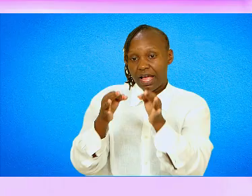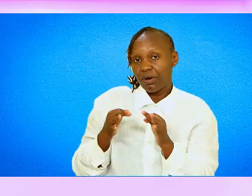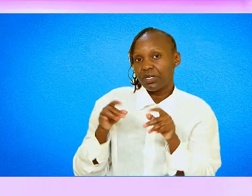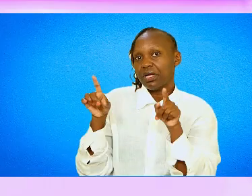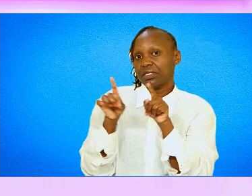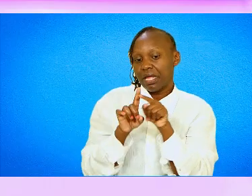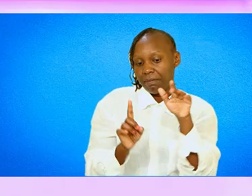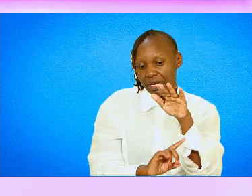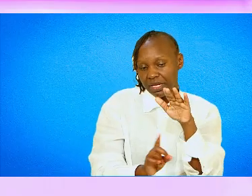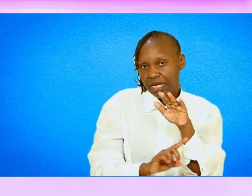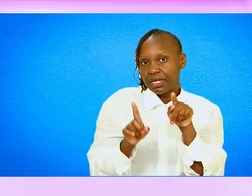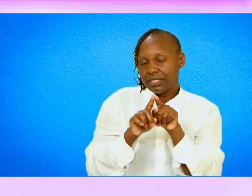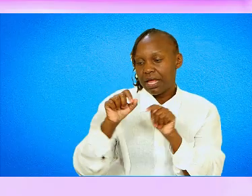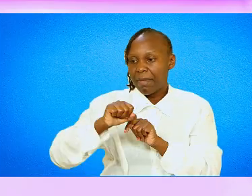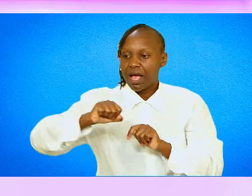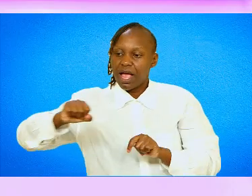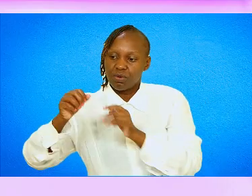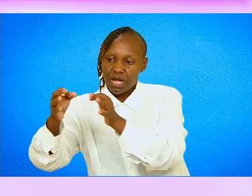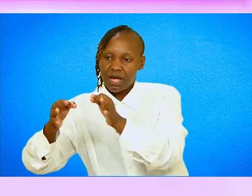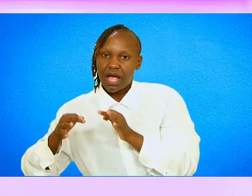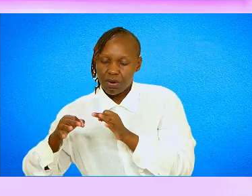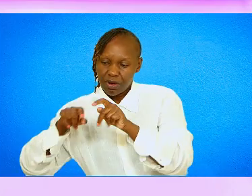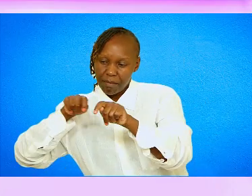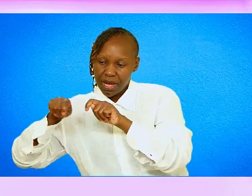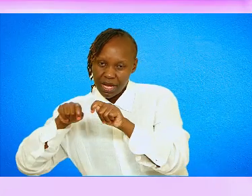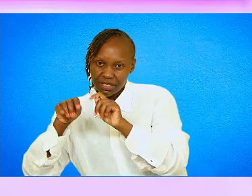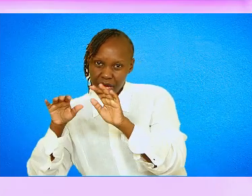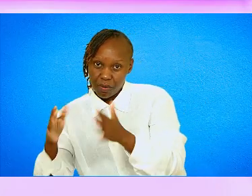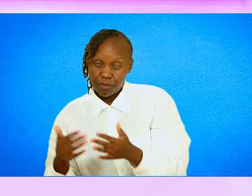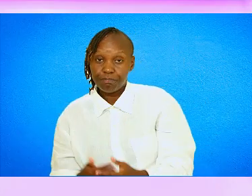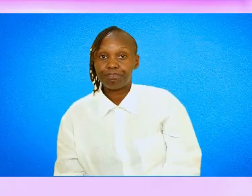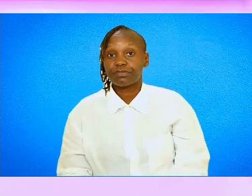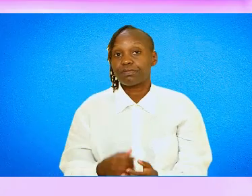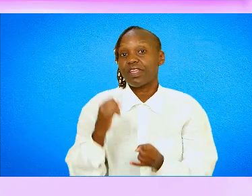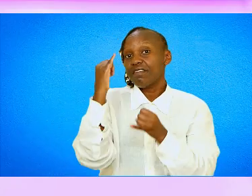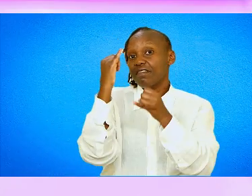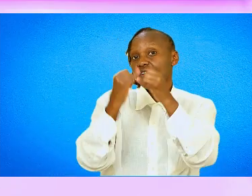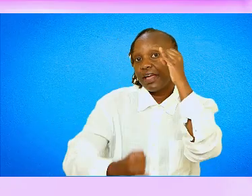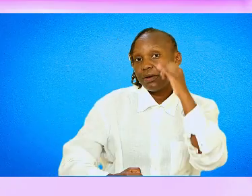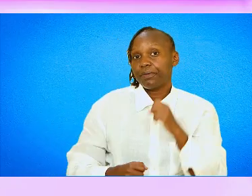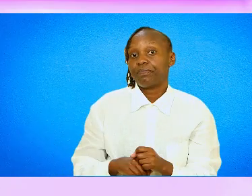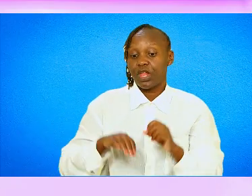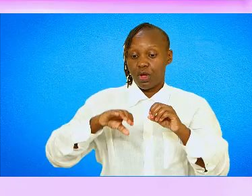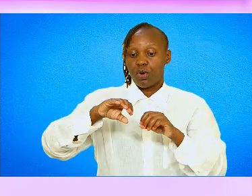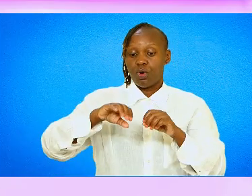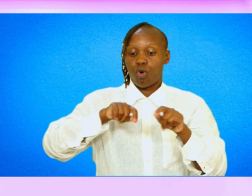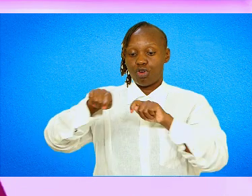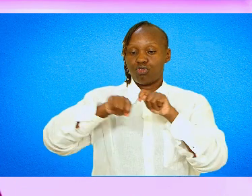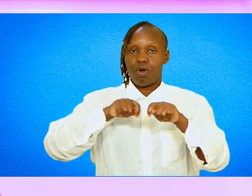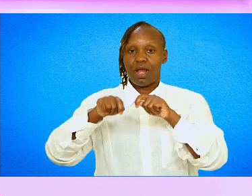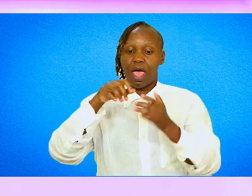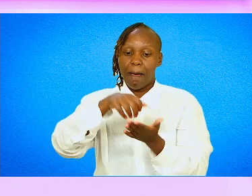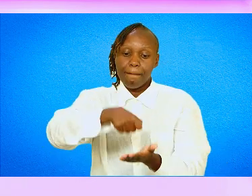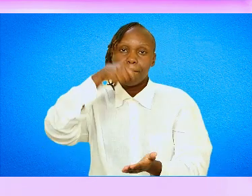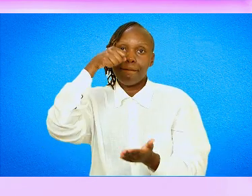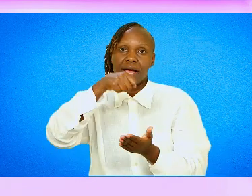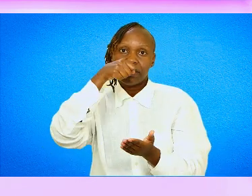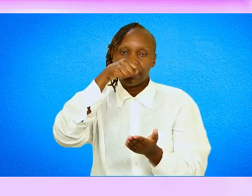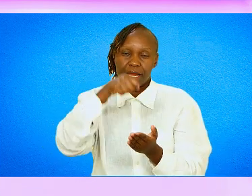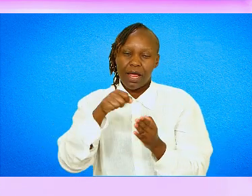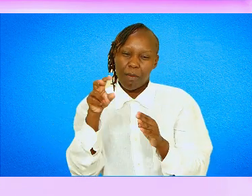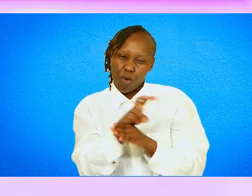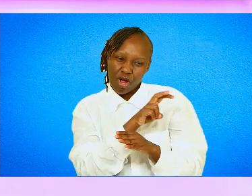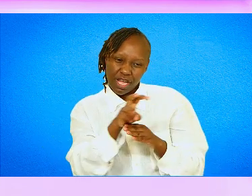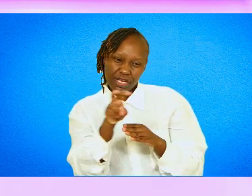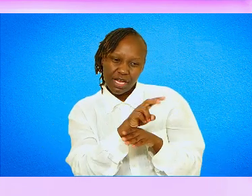handle the accounting side of budget execution. And finally, the Controller of Budget and the spending entities